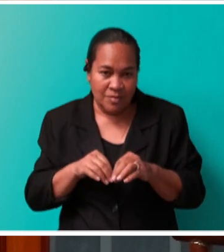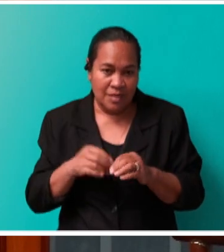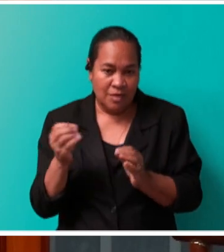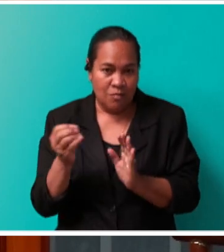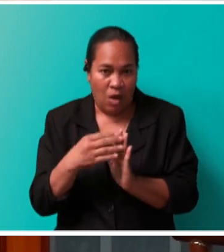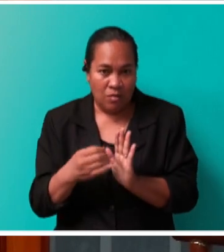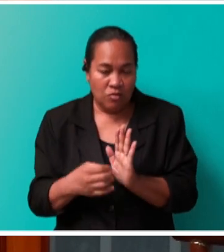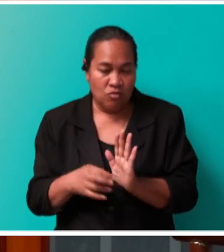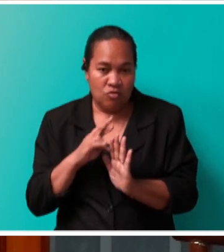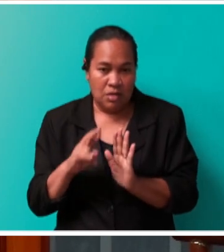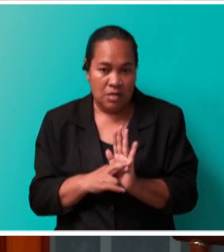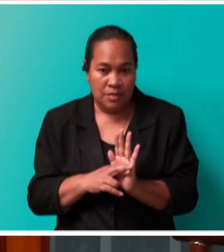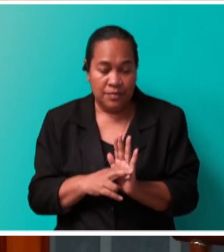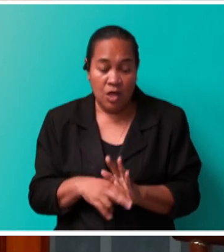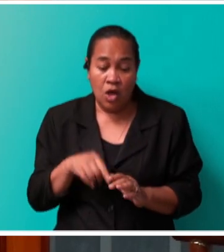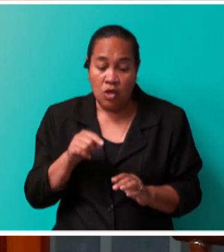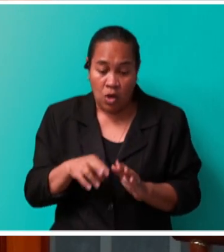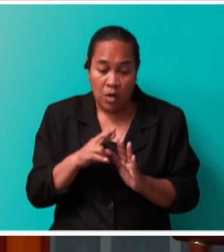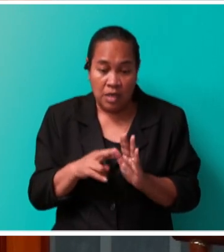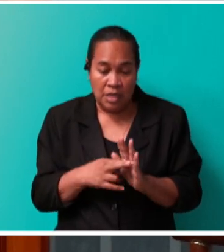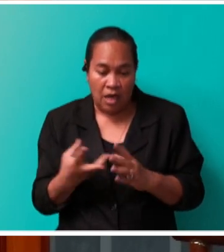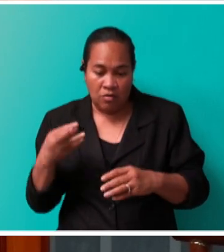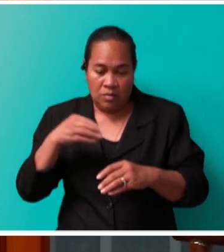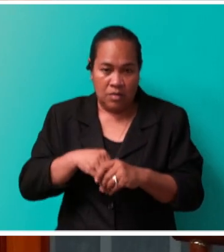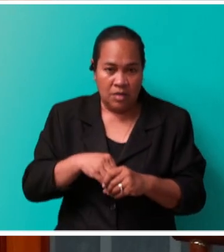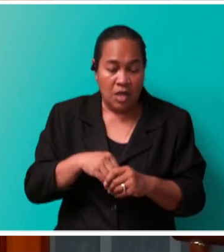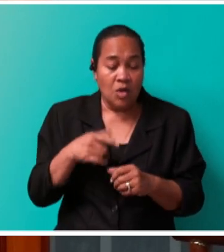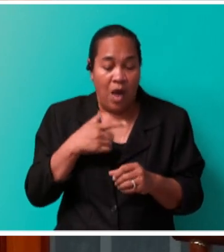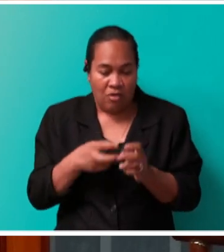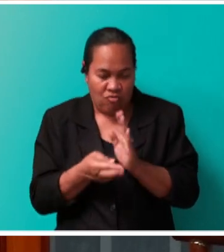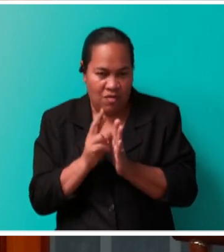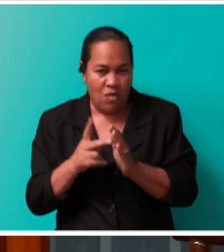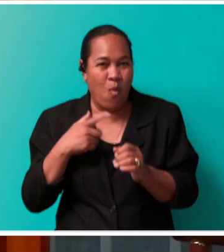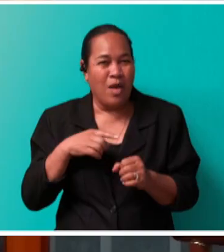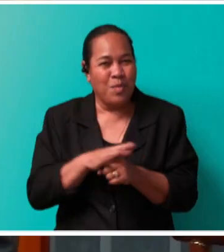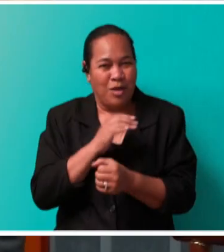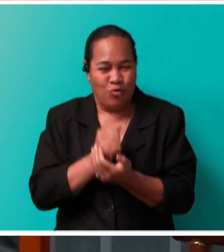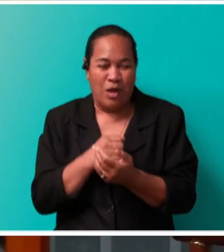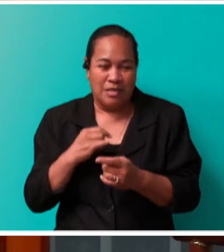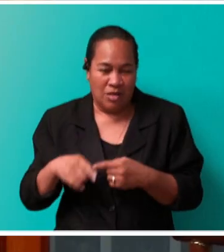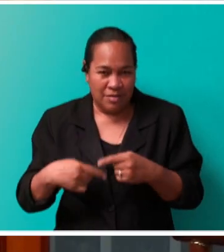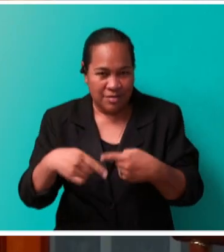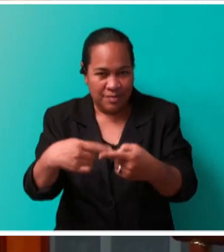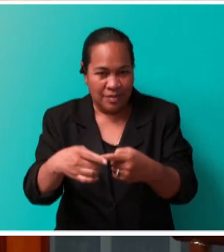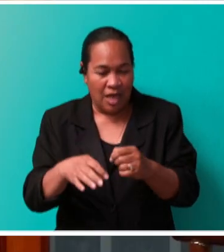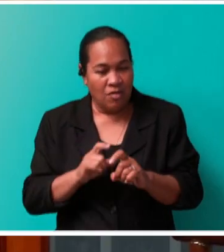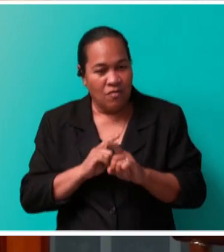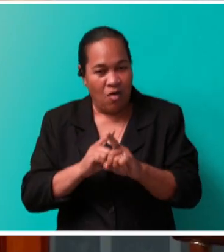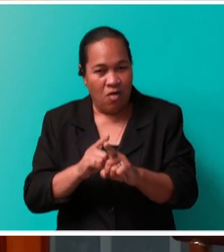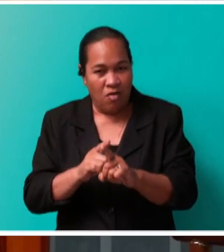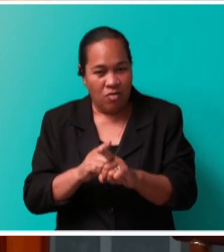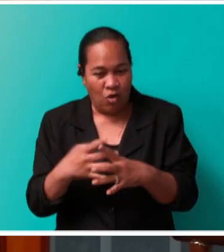The regulations are integrated into this broader review to ensure consistency and coherence to the overall